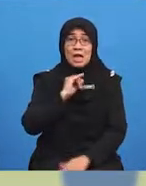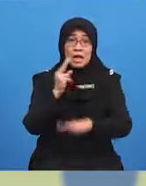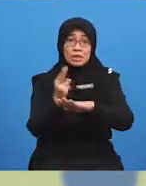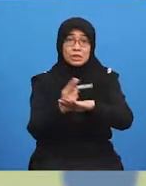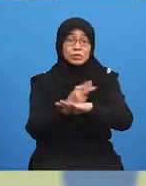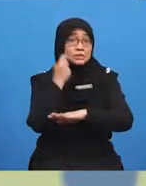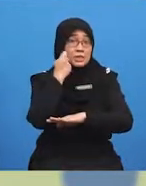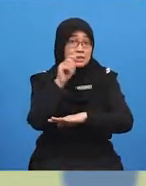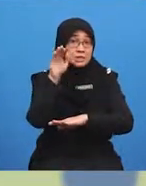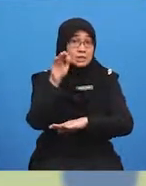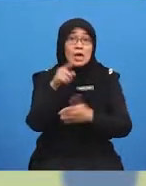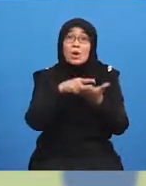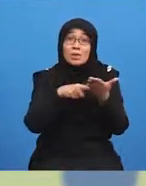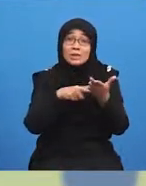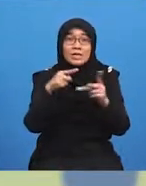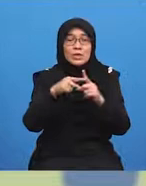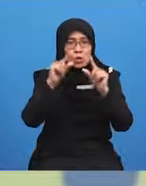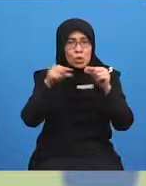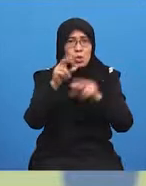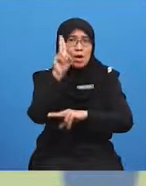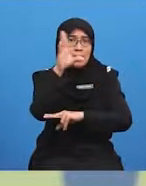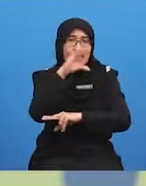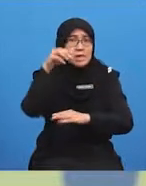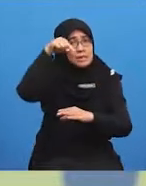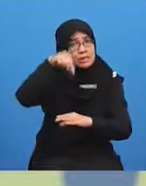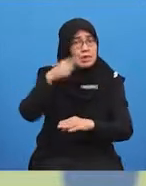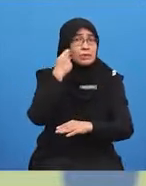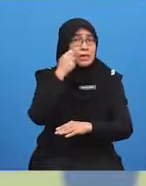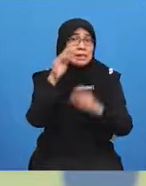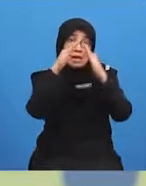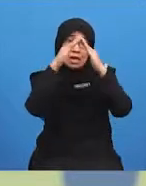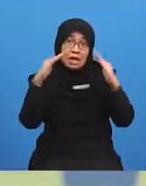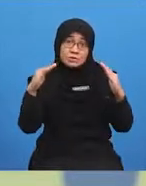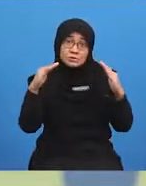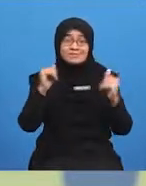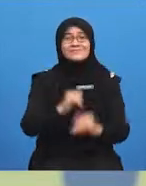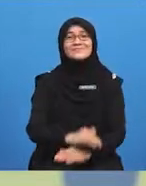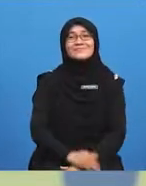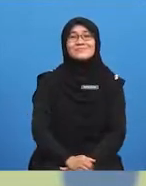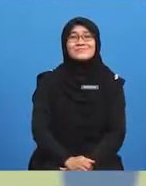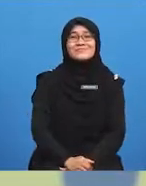I use the to go up and down the house.